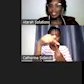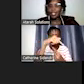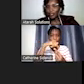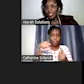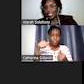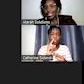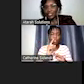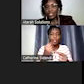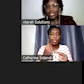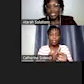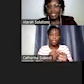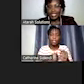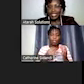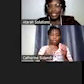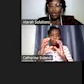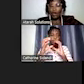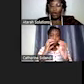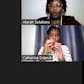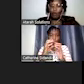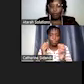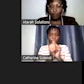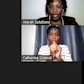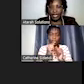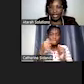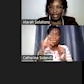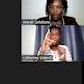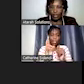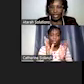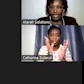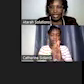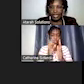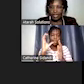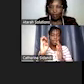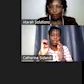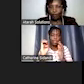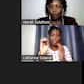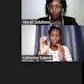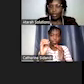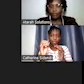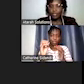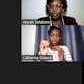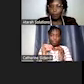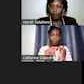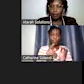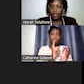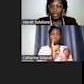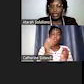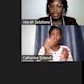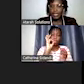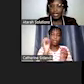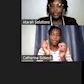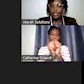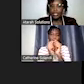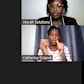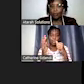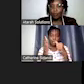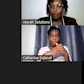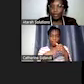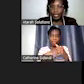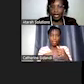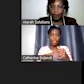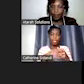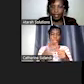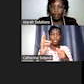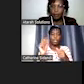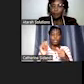with CEOs and HR leaders on Friday on 19th from 5:30 p.m. to 9:30 at Radisson